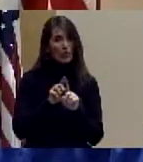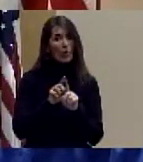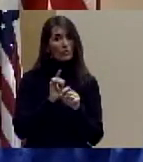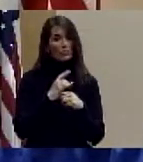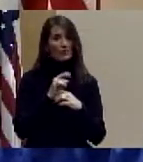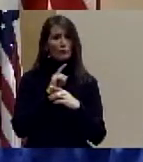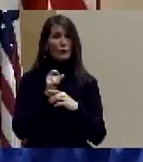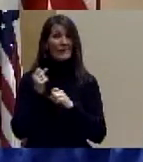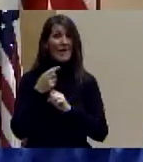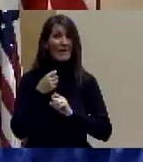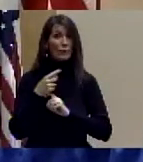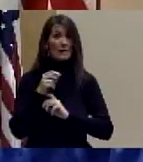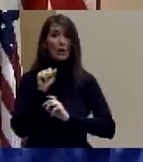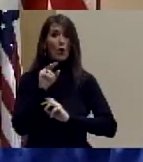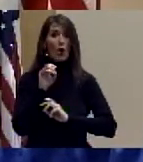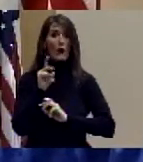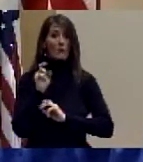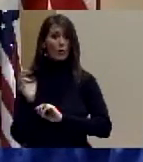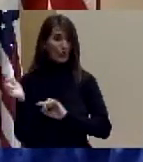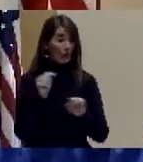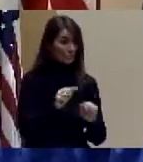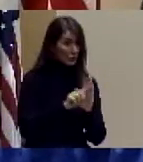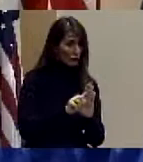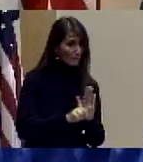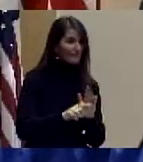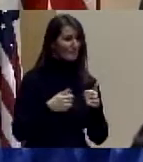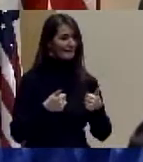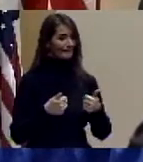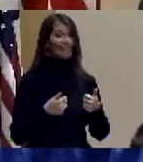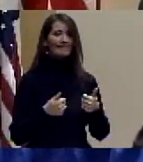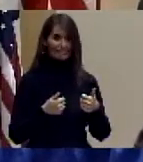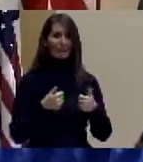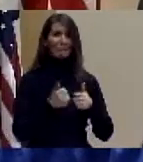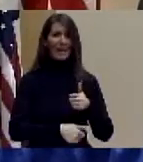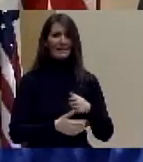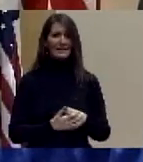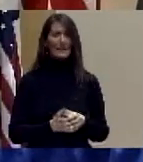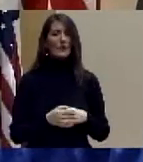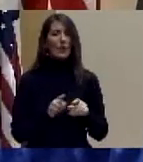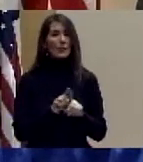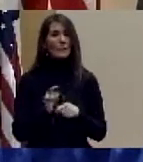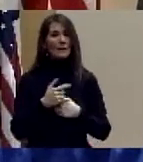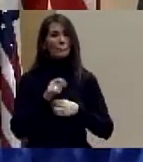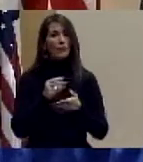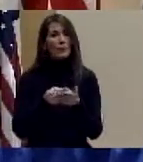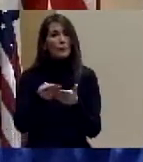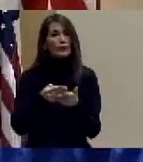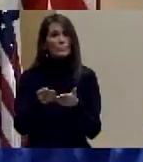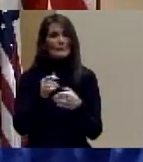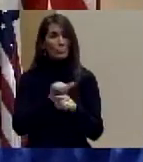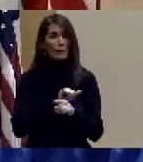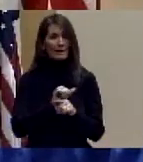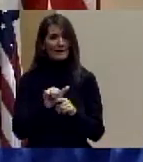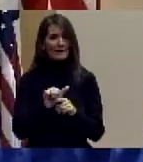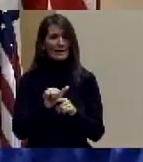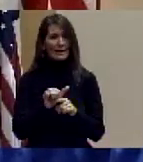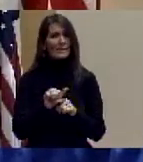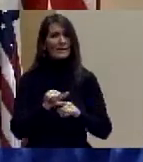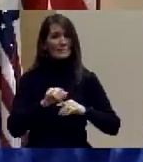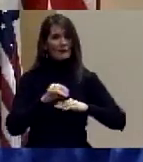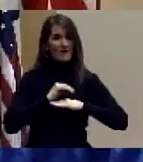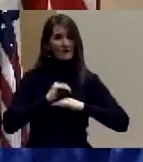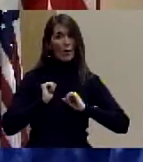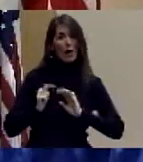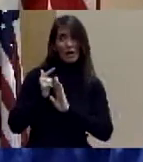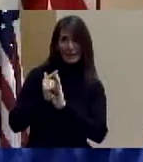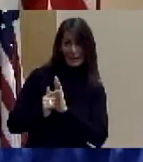auditor returns a clean audit report, and making sure that our purchasing practices continue to meet all legal